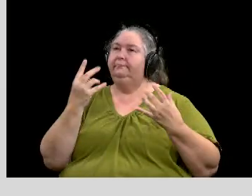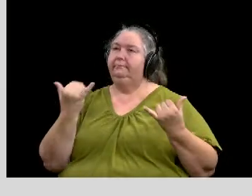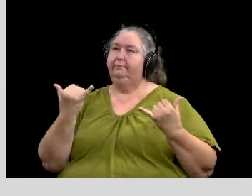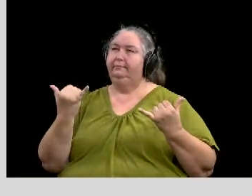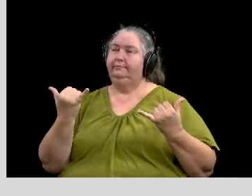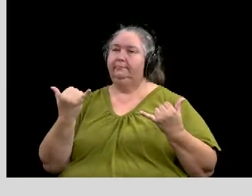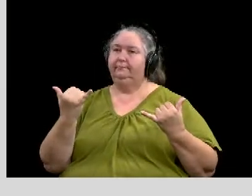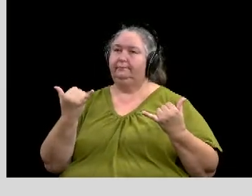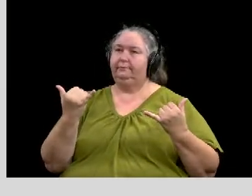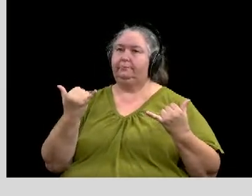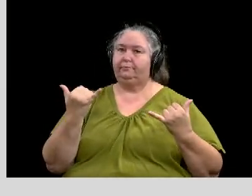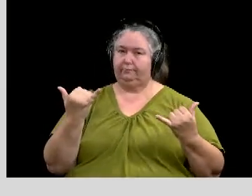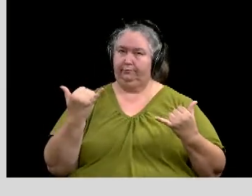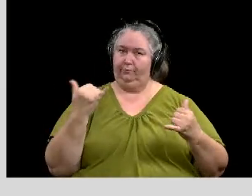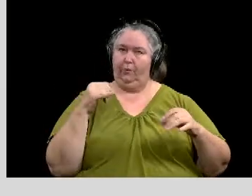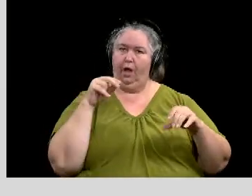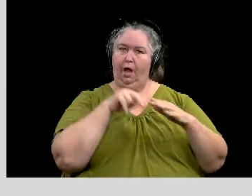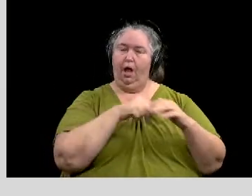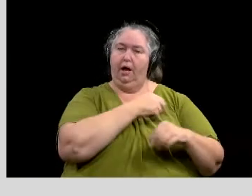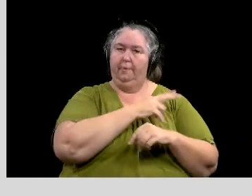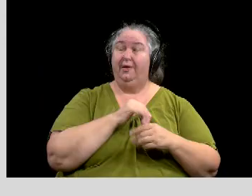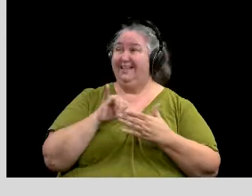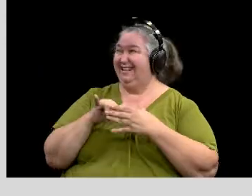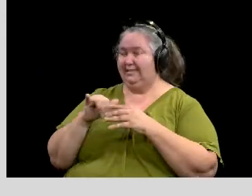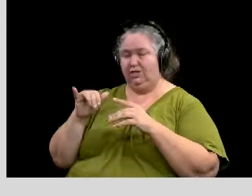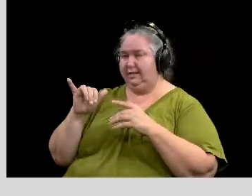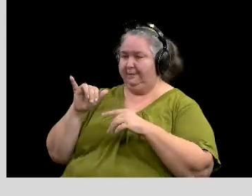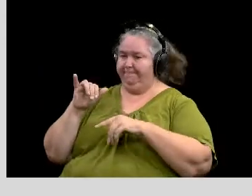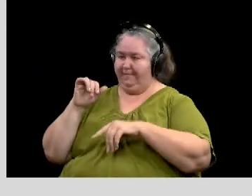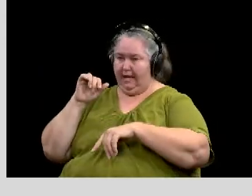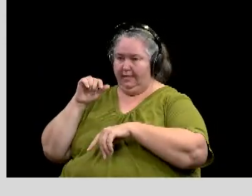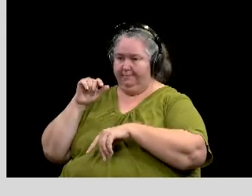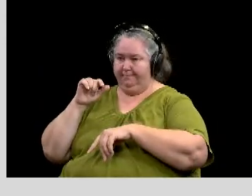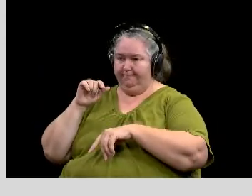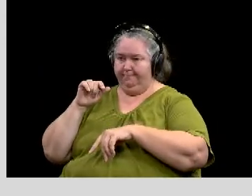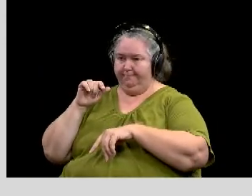time. As of yesterday, what we see is in the United States, there are